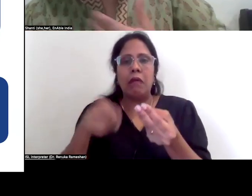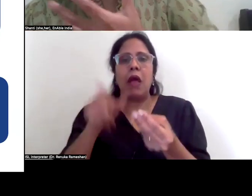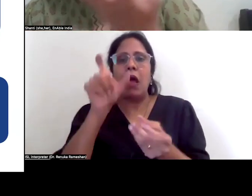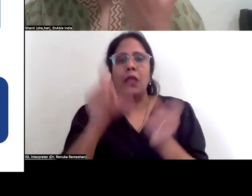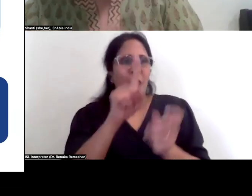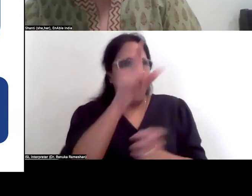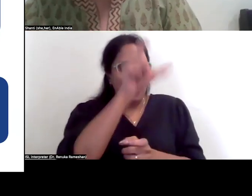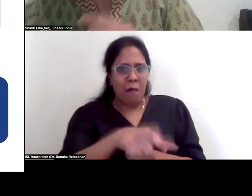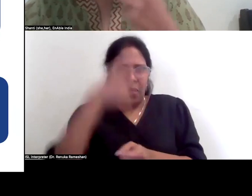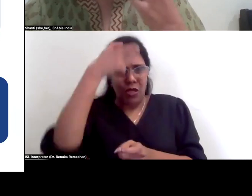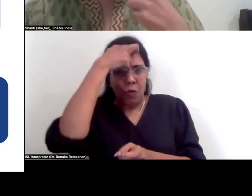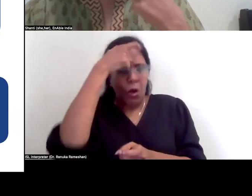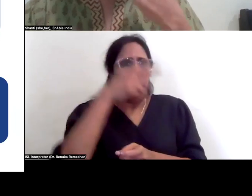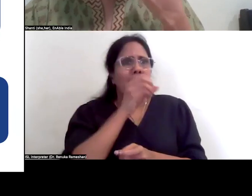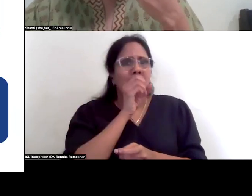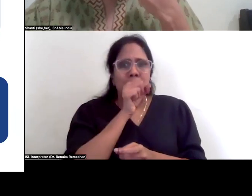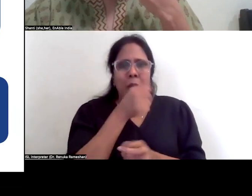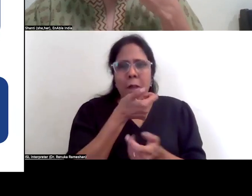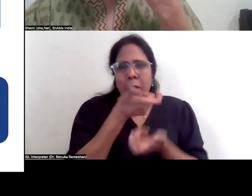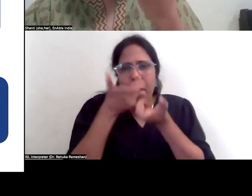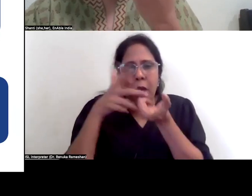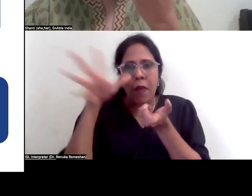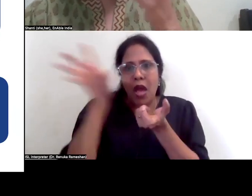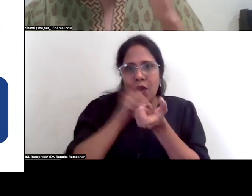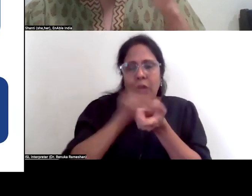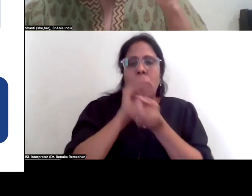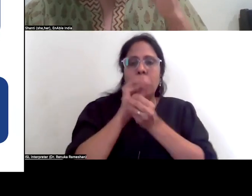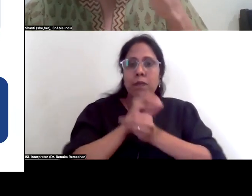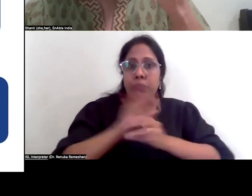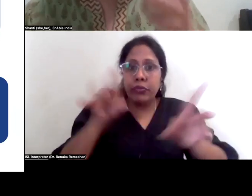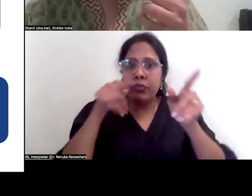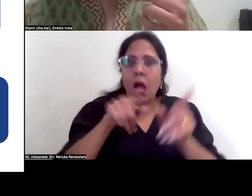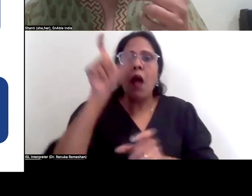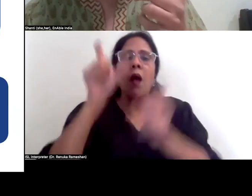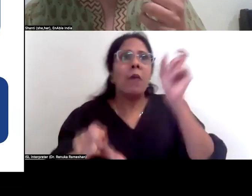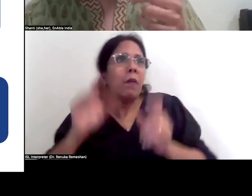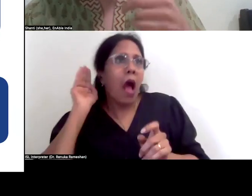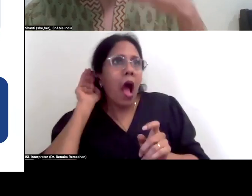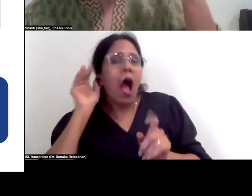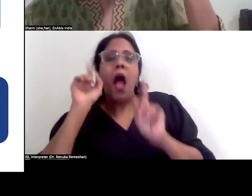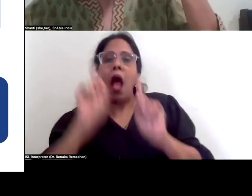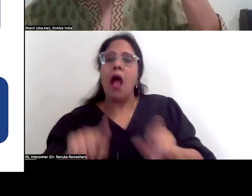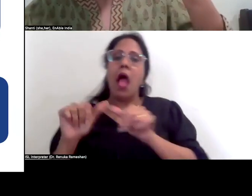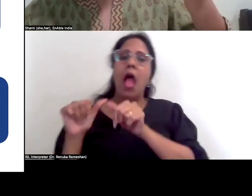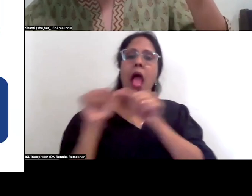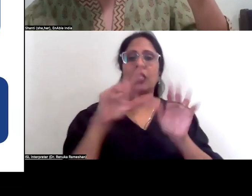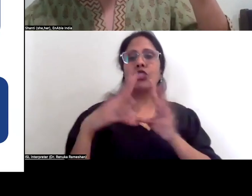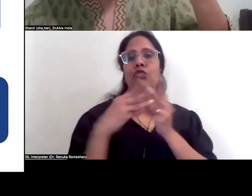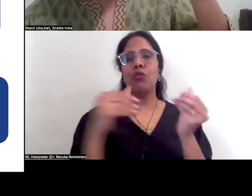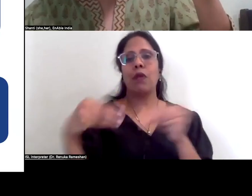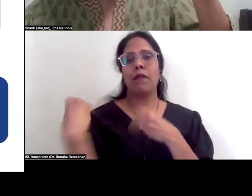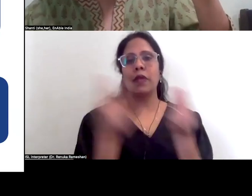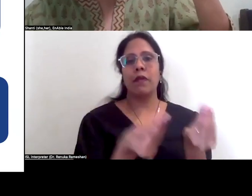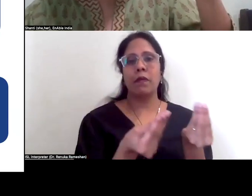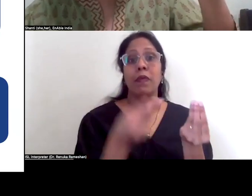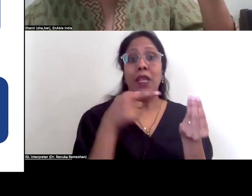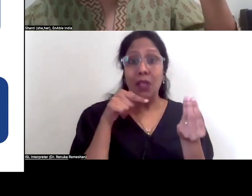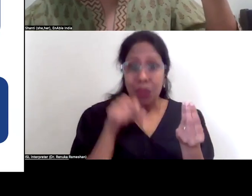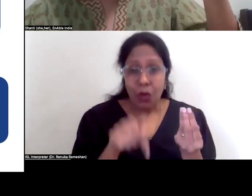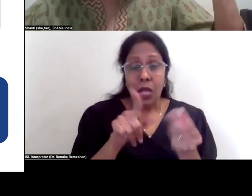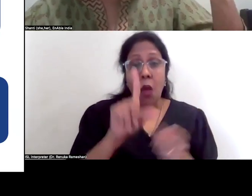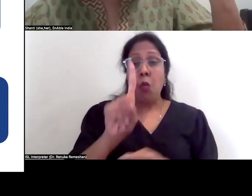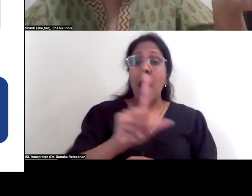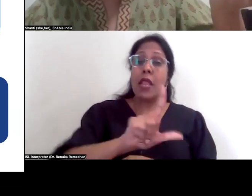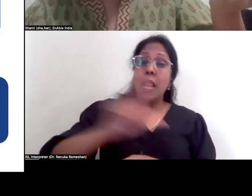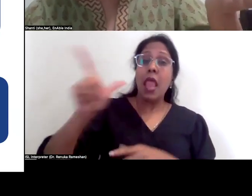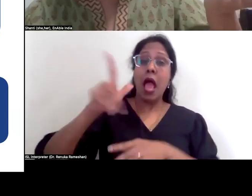person's problem. So today we actually have almost 4 users coming every minute. We've had more than 1 lakh